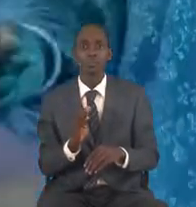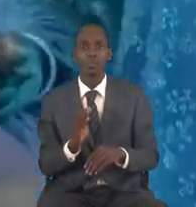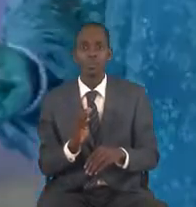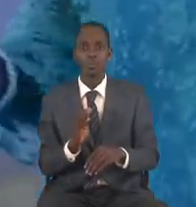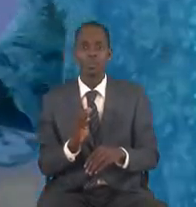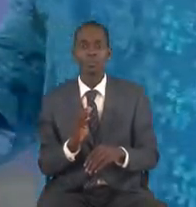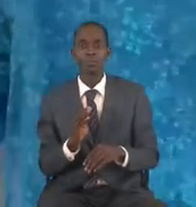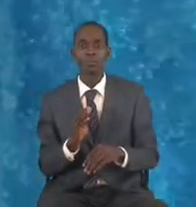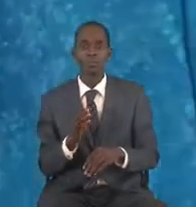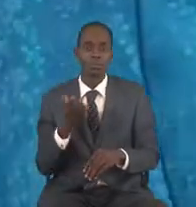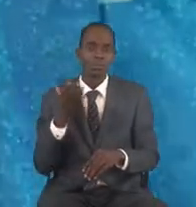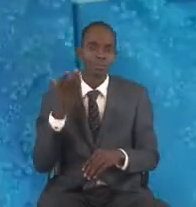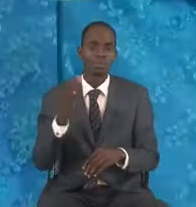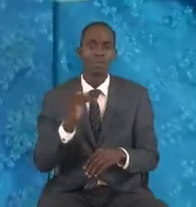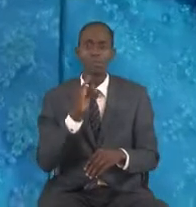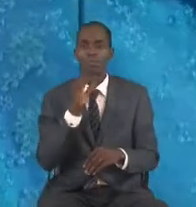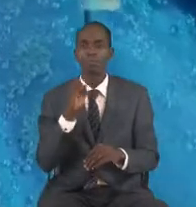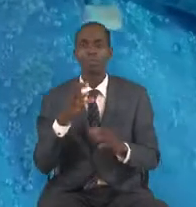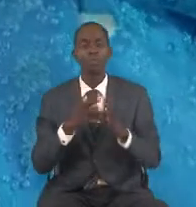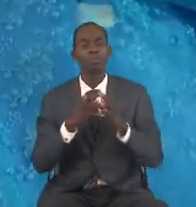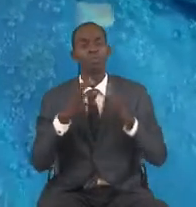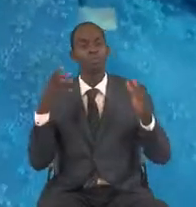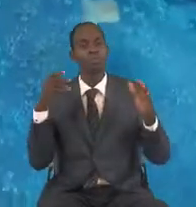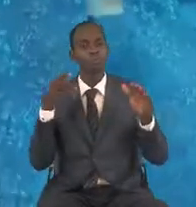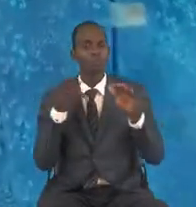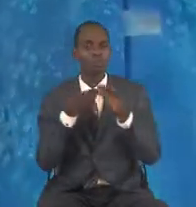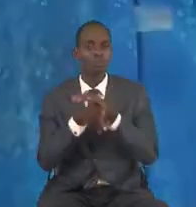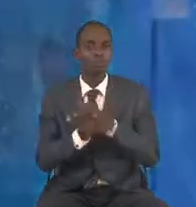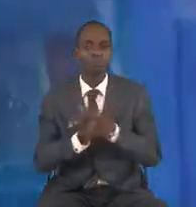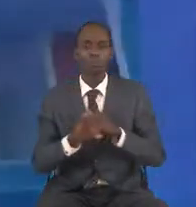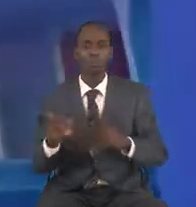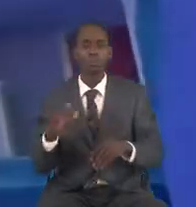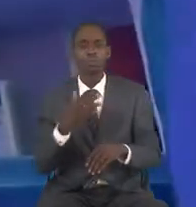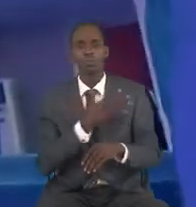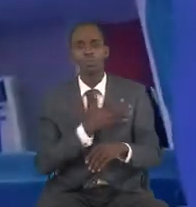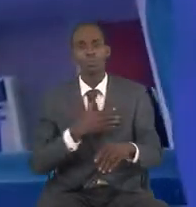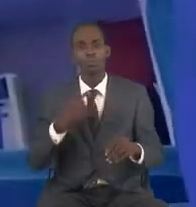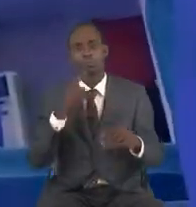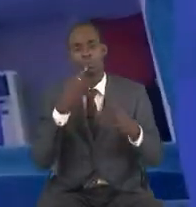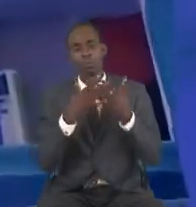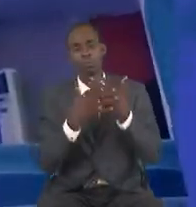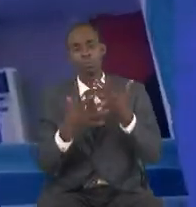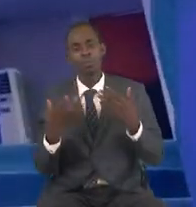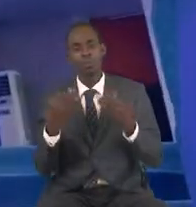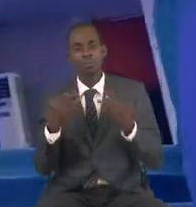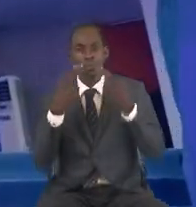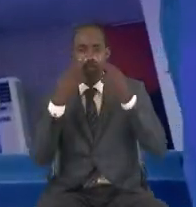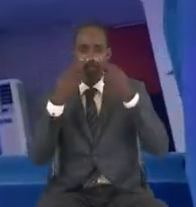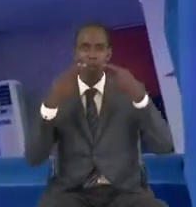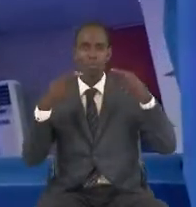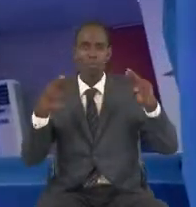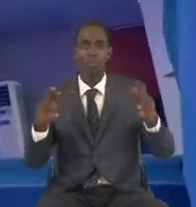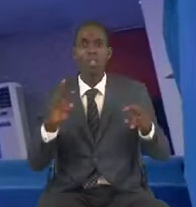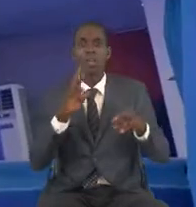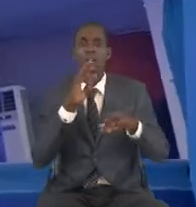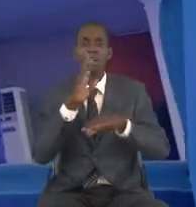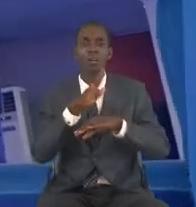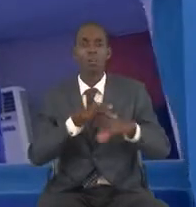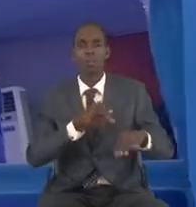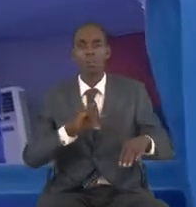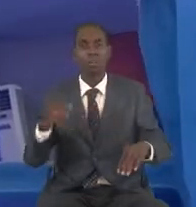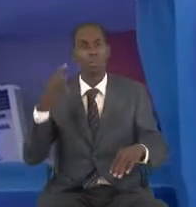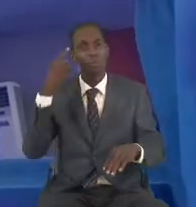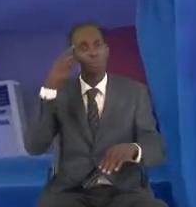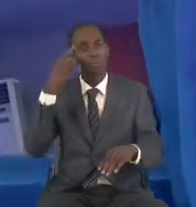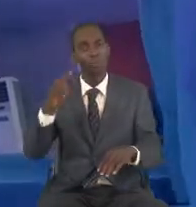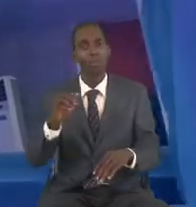There is so much killing, and the blood of the innocent are calling for